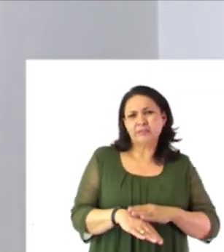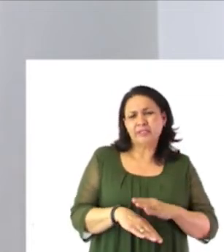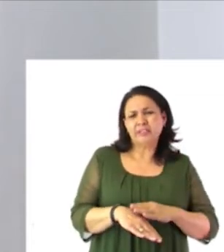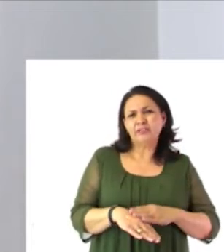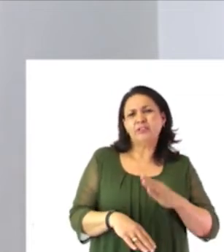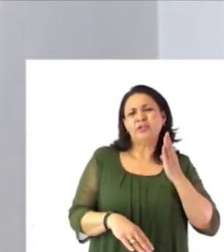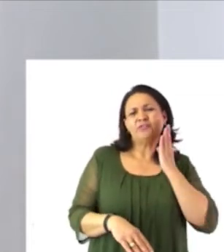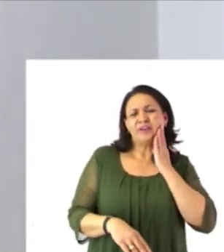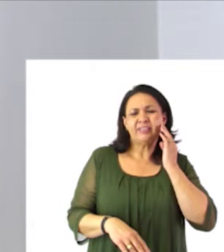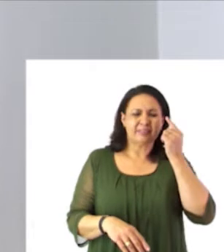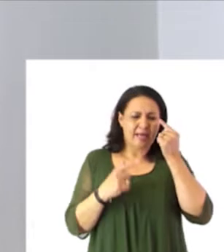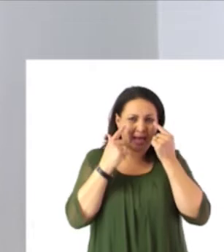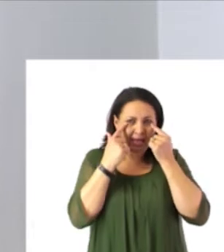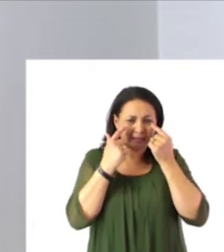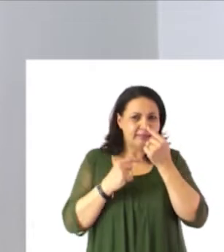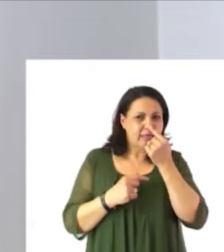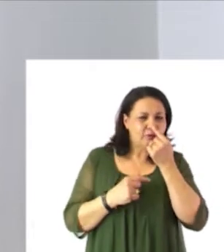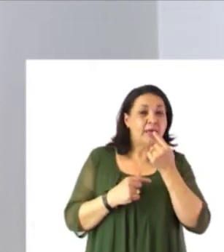your ears, your nose.